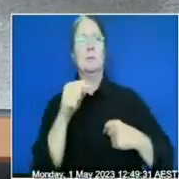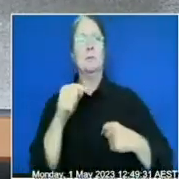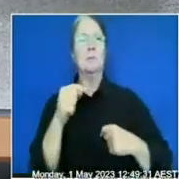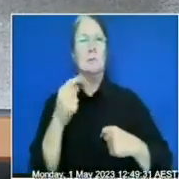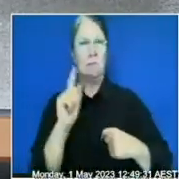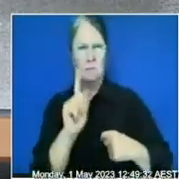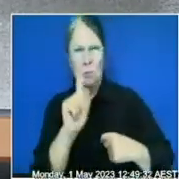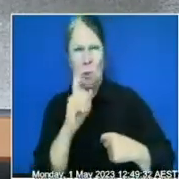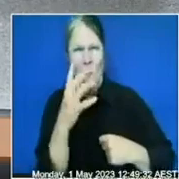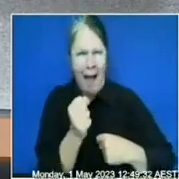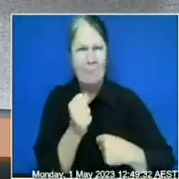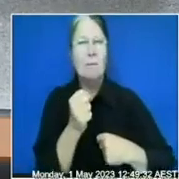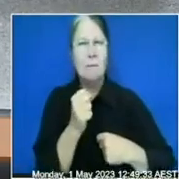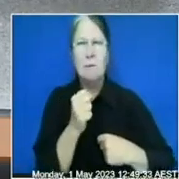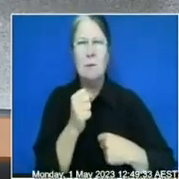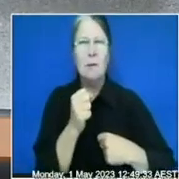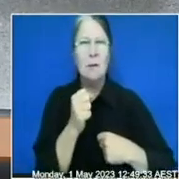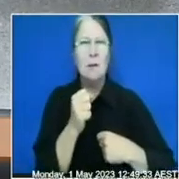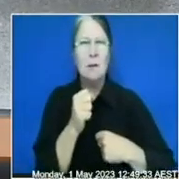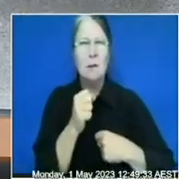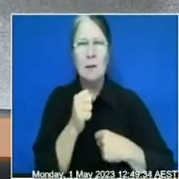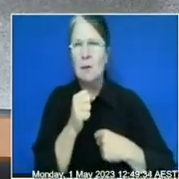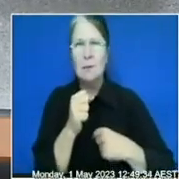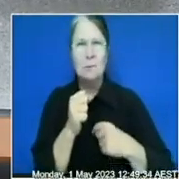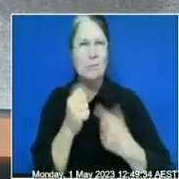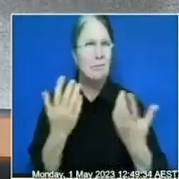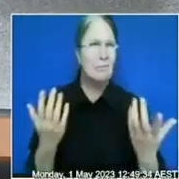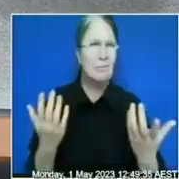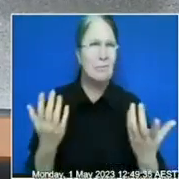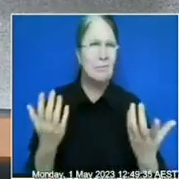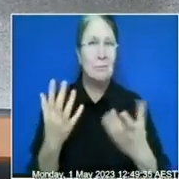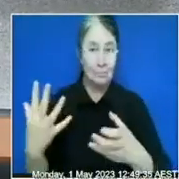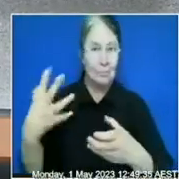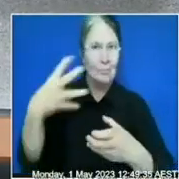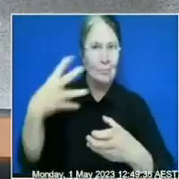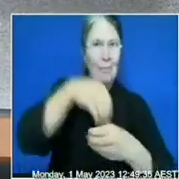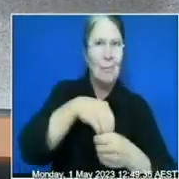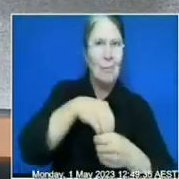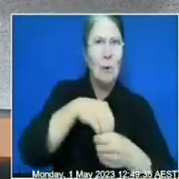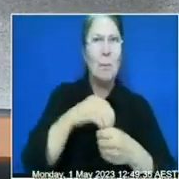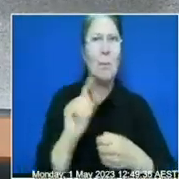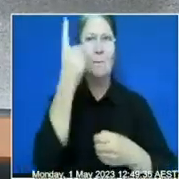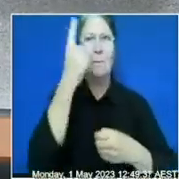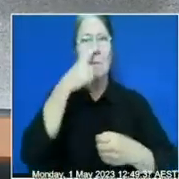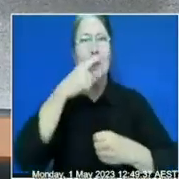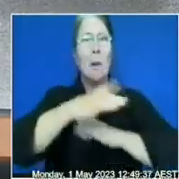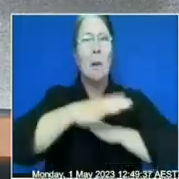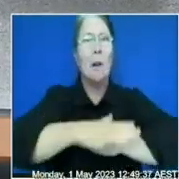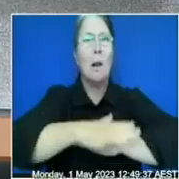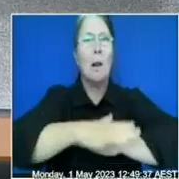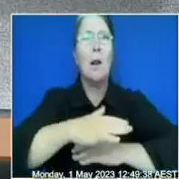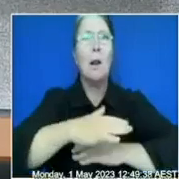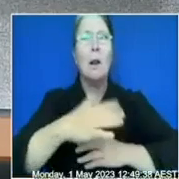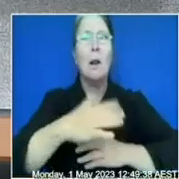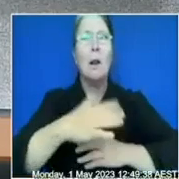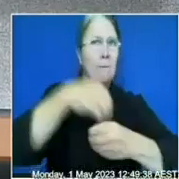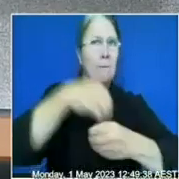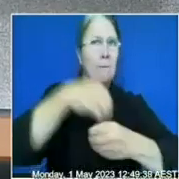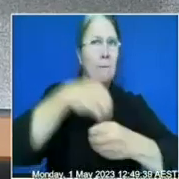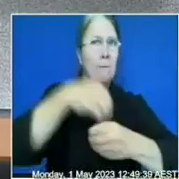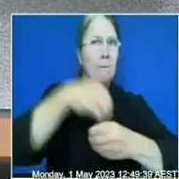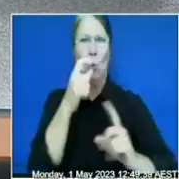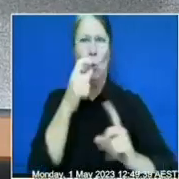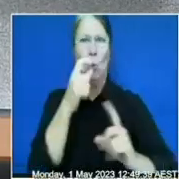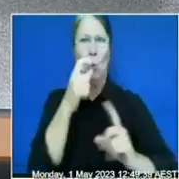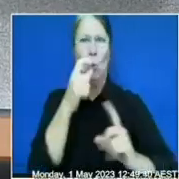work that to come up with that action in the action plan, it's been a process of